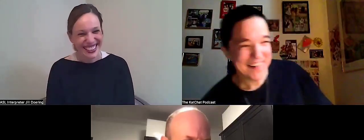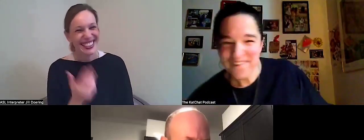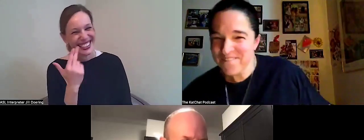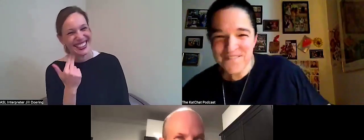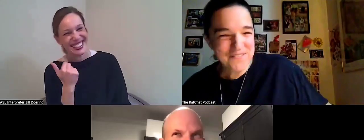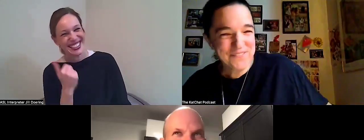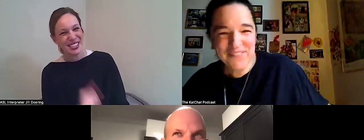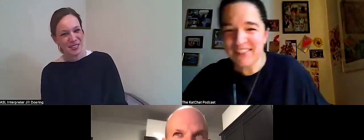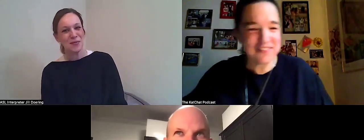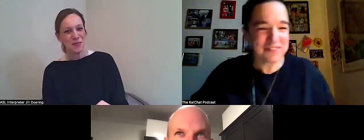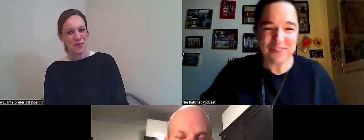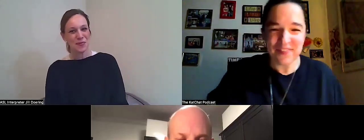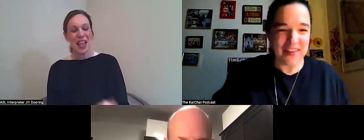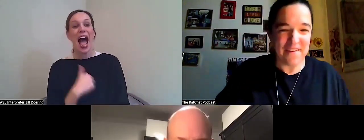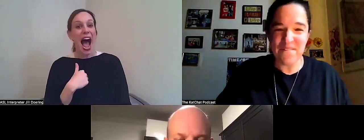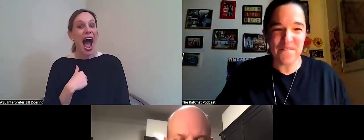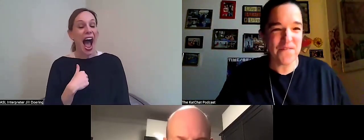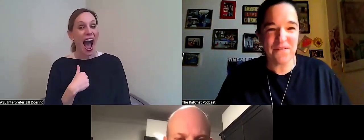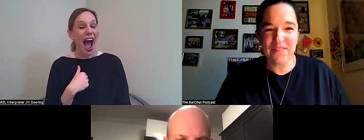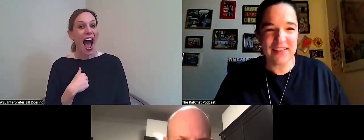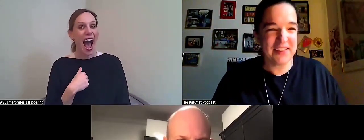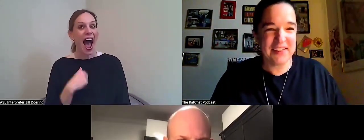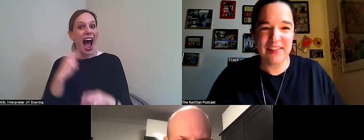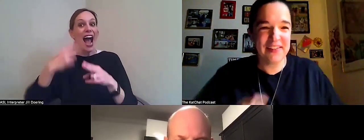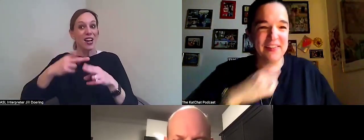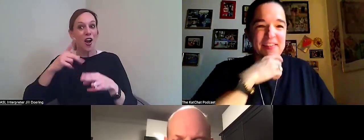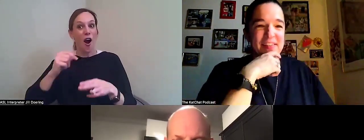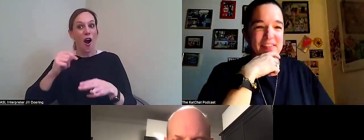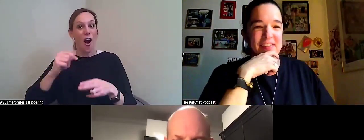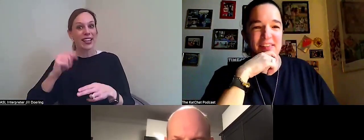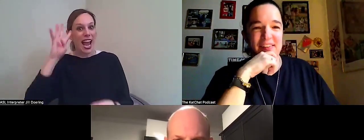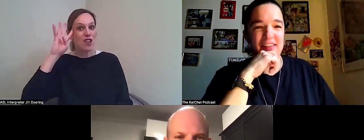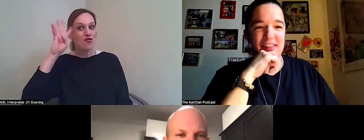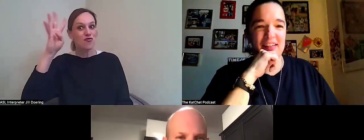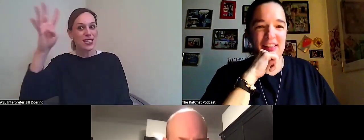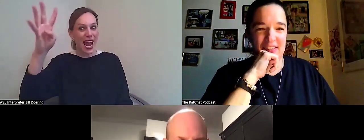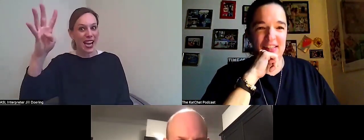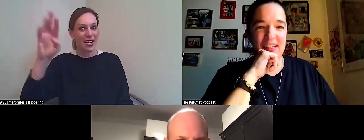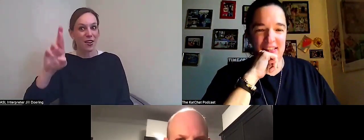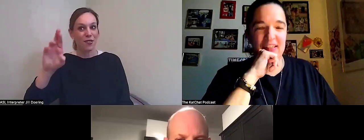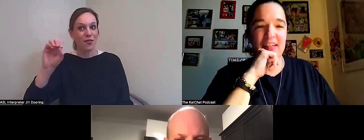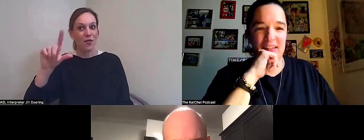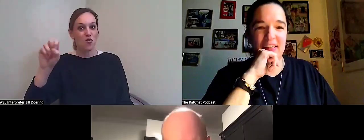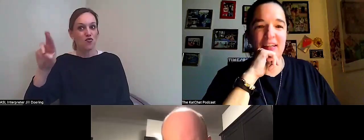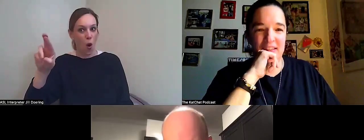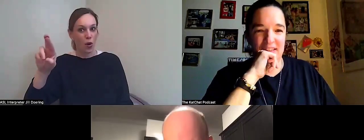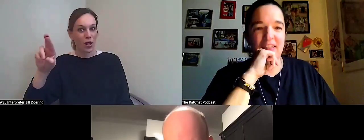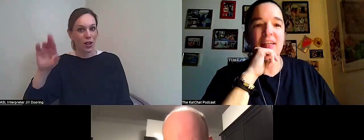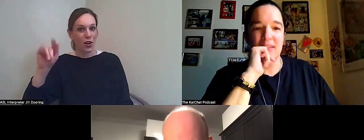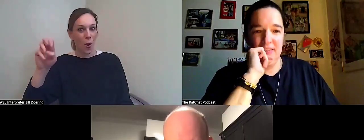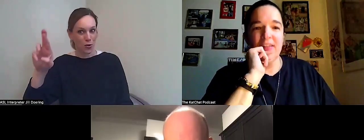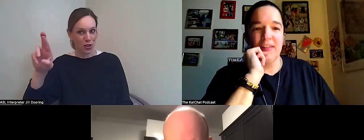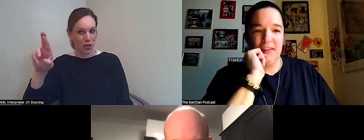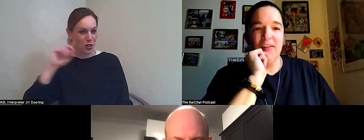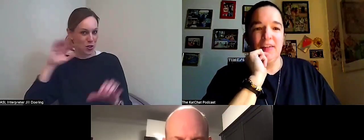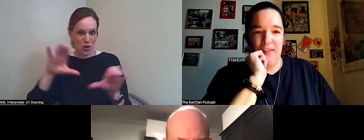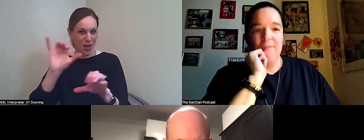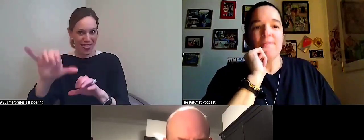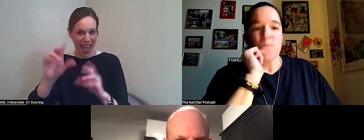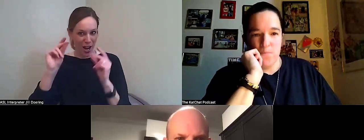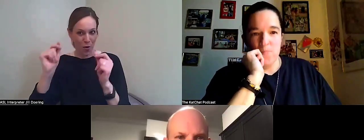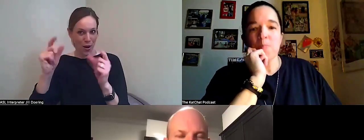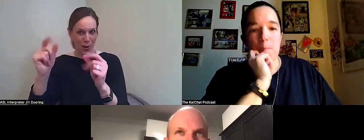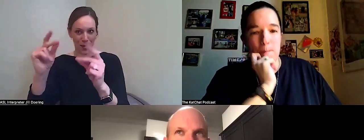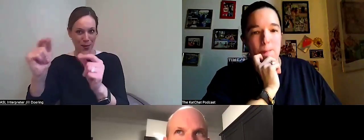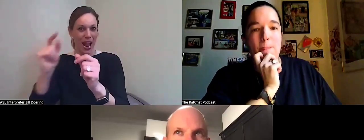It's I call it a creative roller coaster to do it that quickly. And again, I have to move